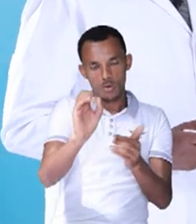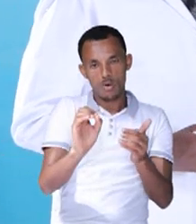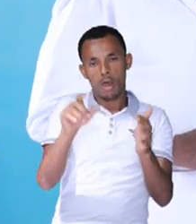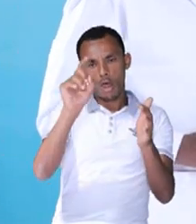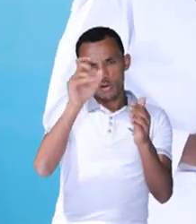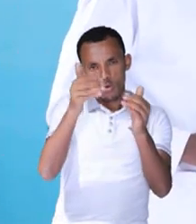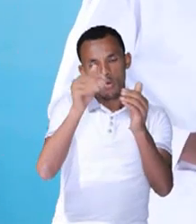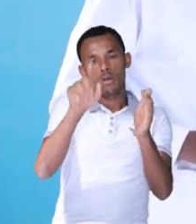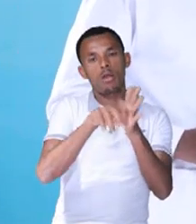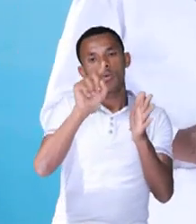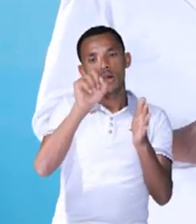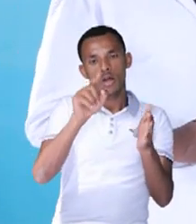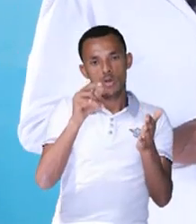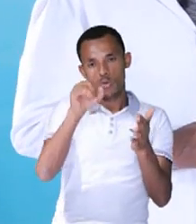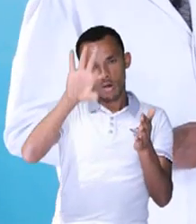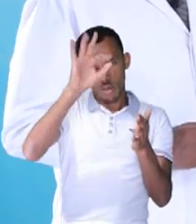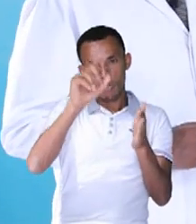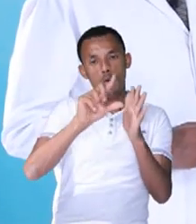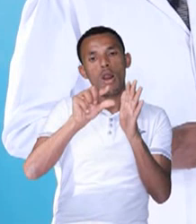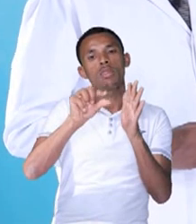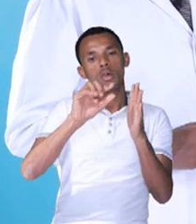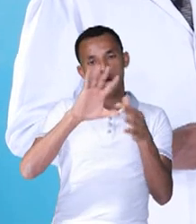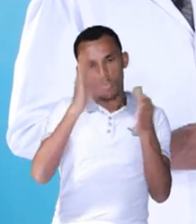to negative 1. But you have got here quadratic equation.